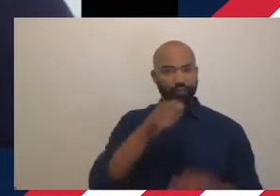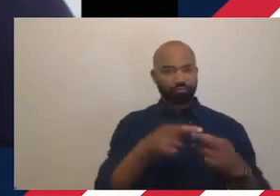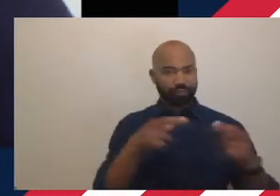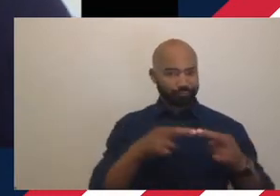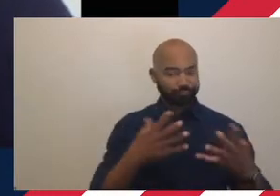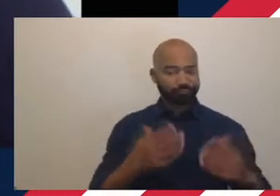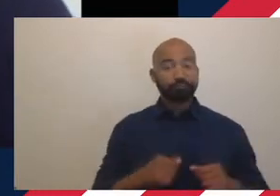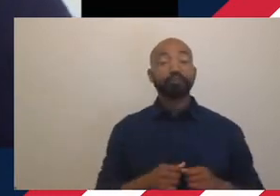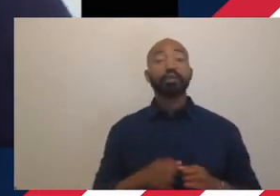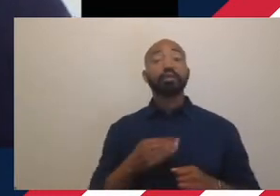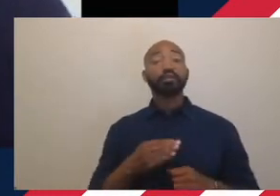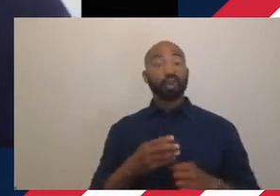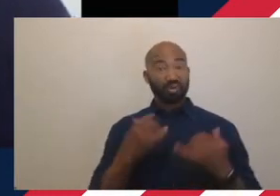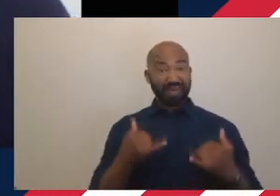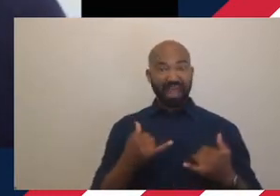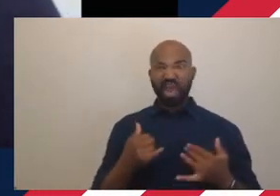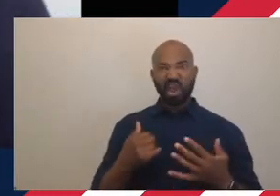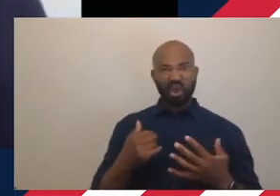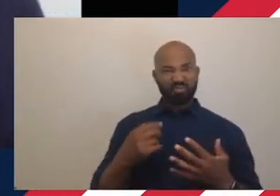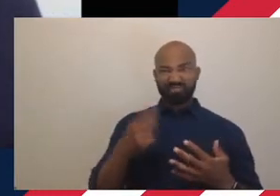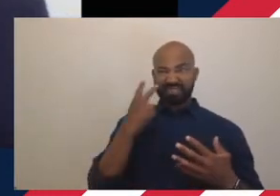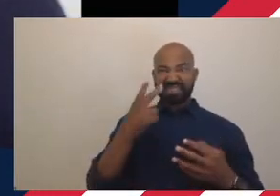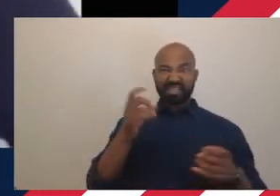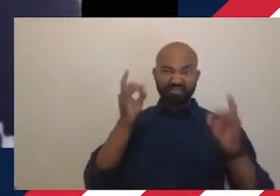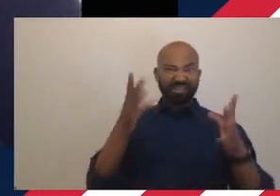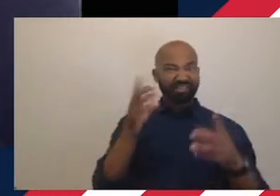COVID is just deepening all of those existing crises.